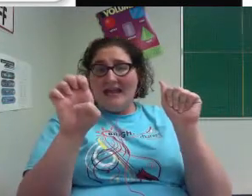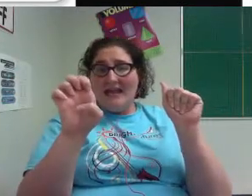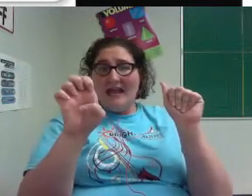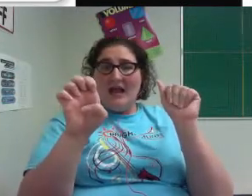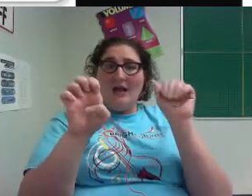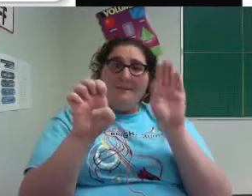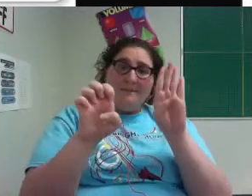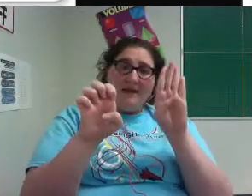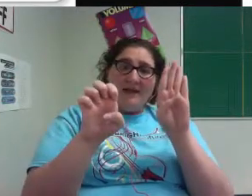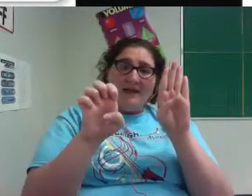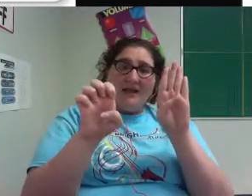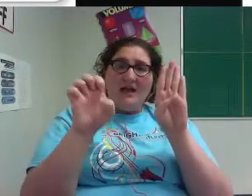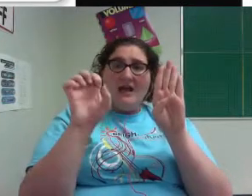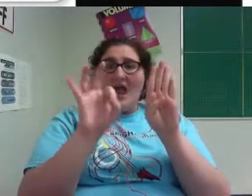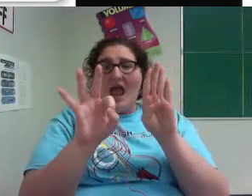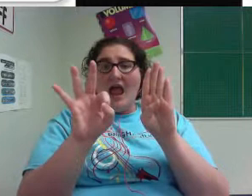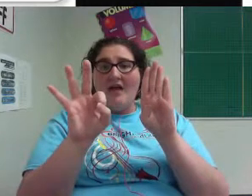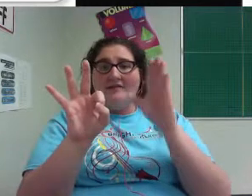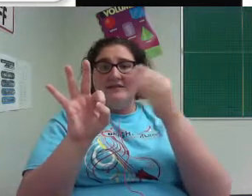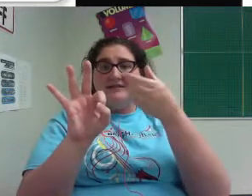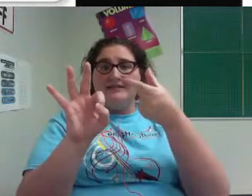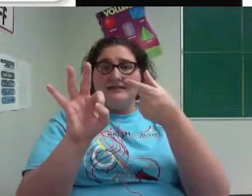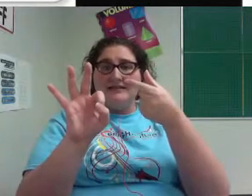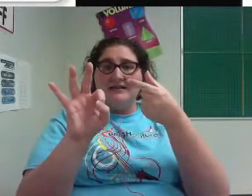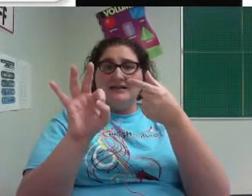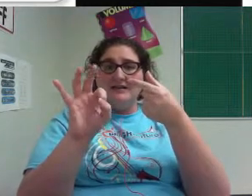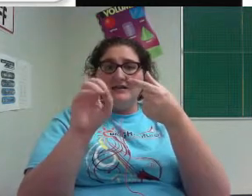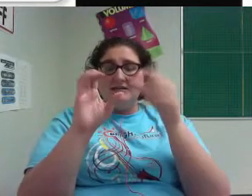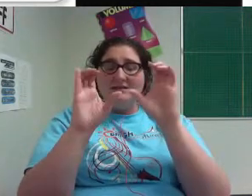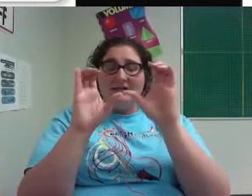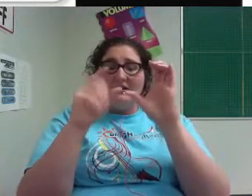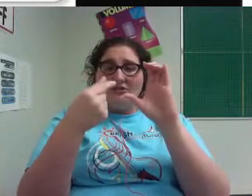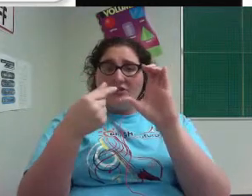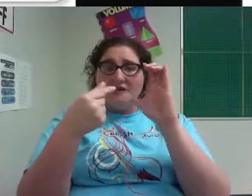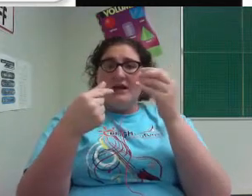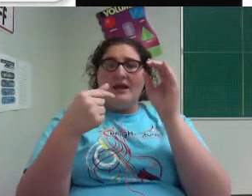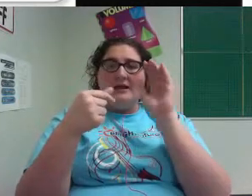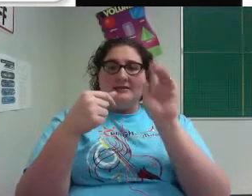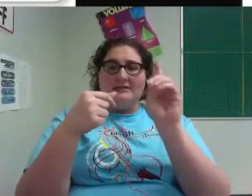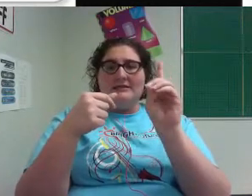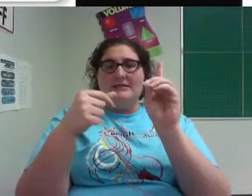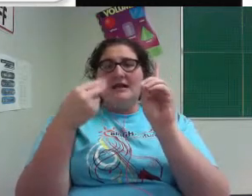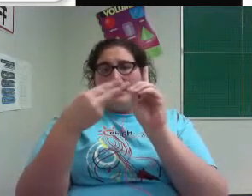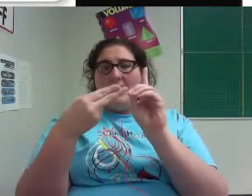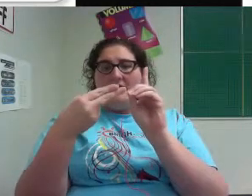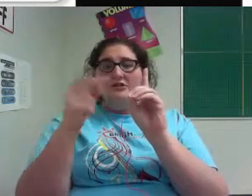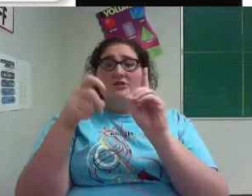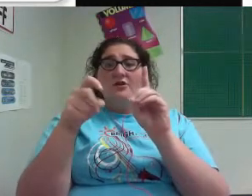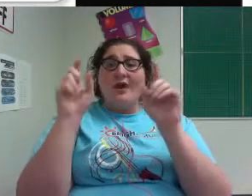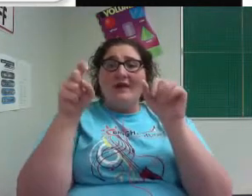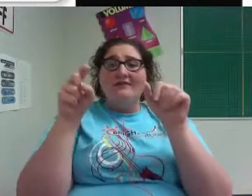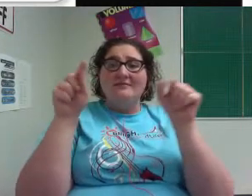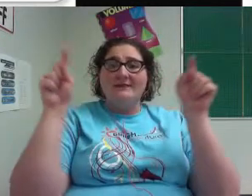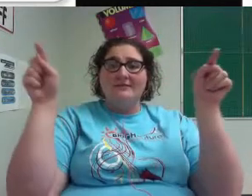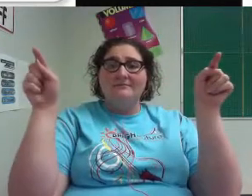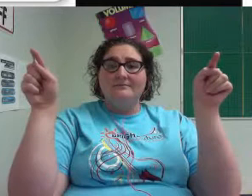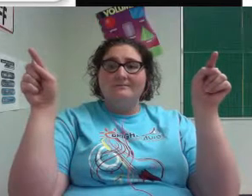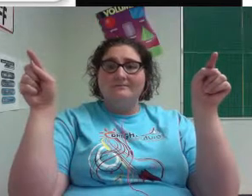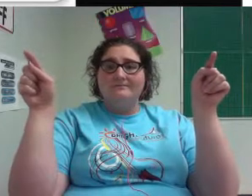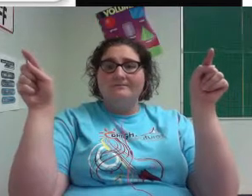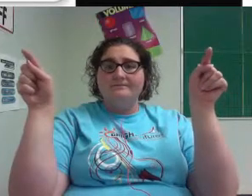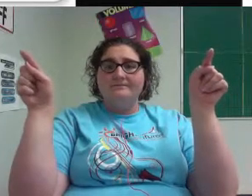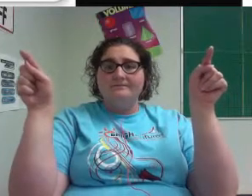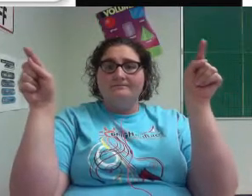B matches up with F, C with G, and D with H. And whenever you have a figure, you should have as many sides